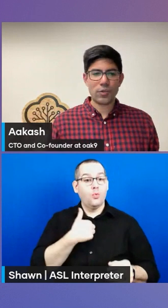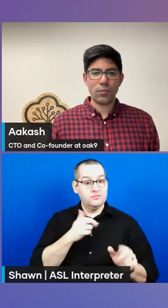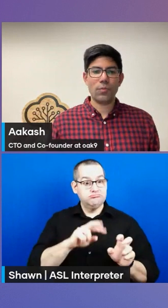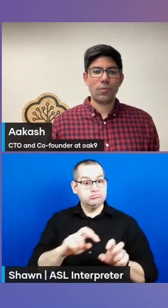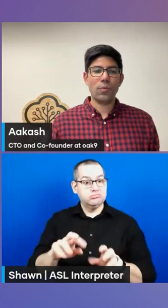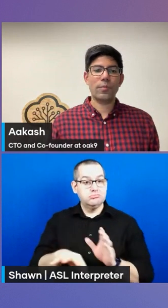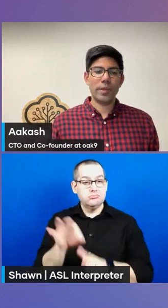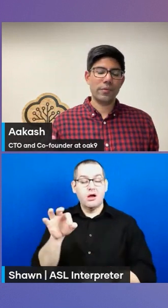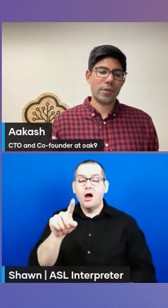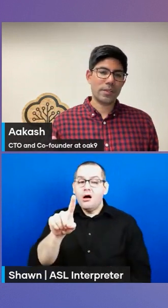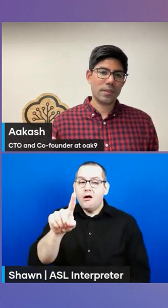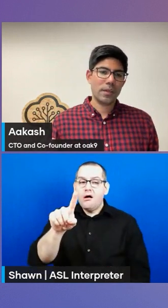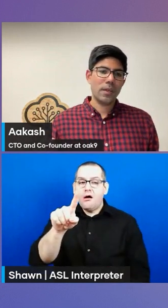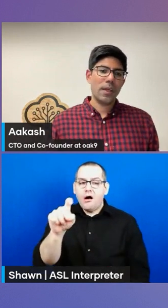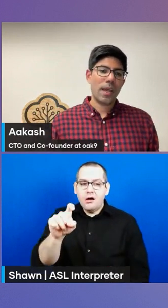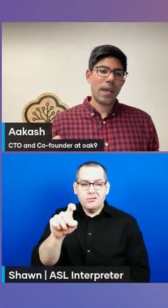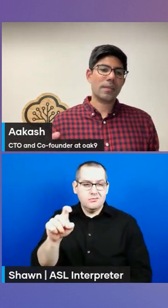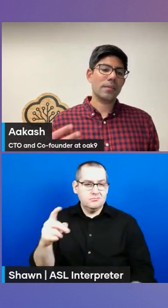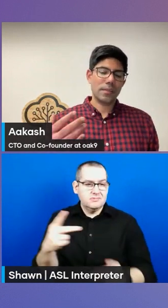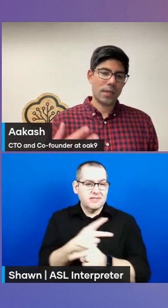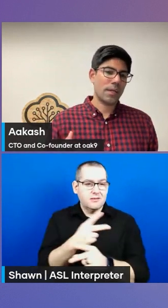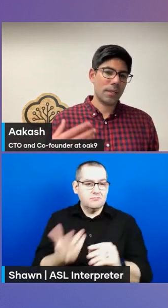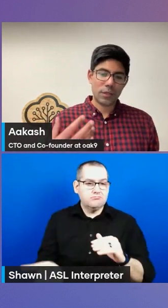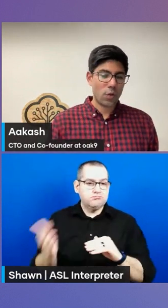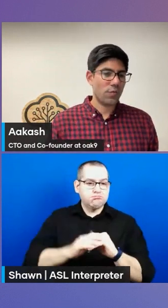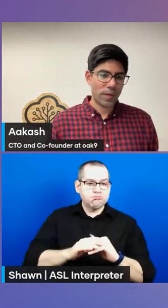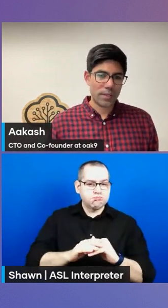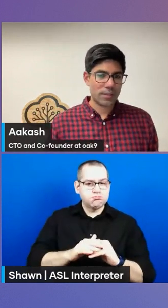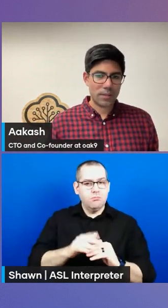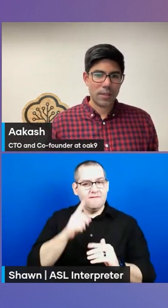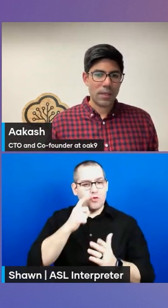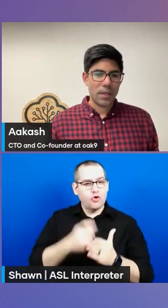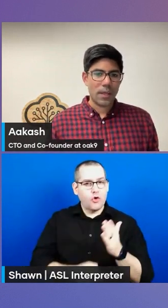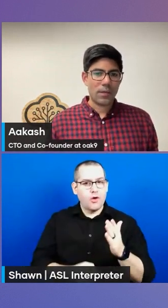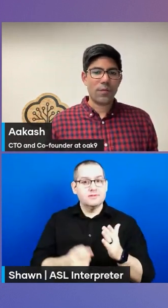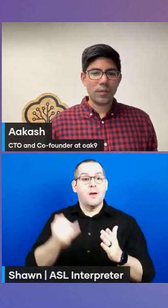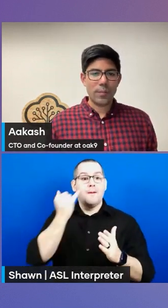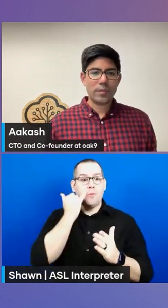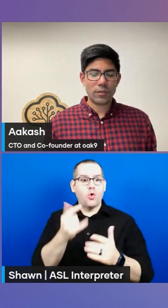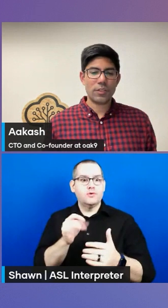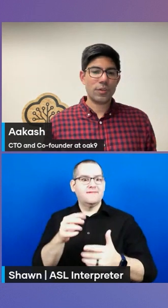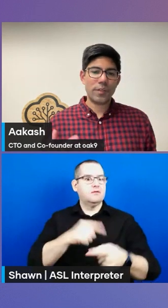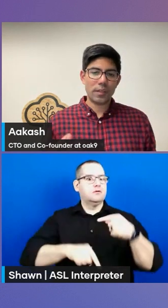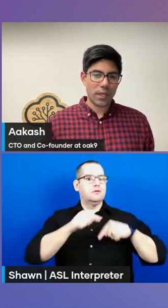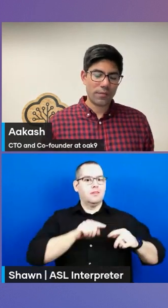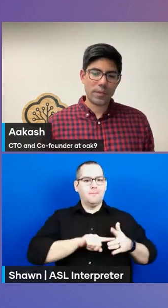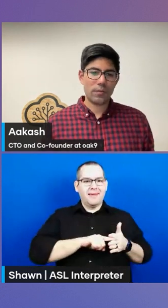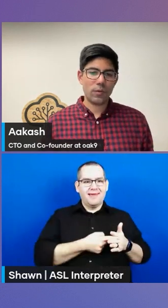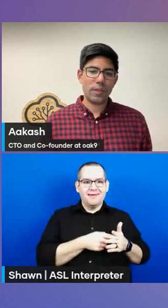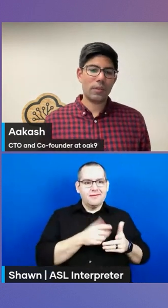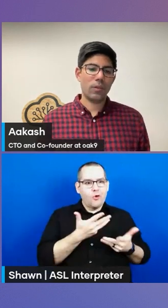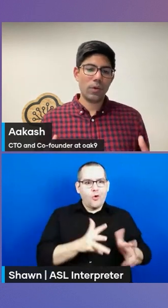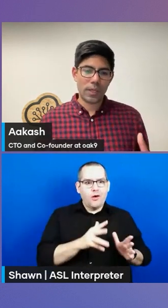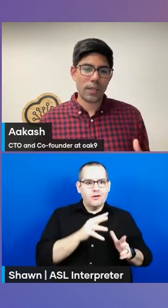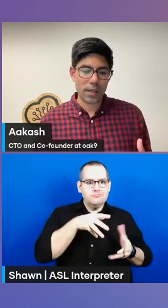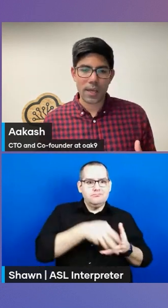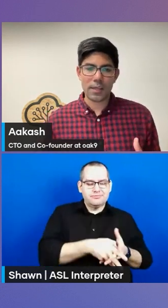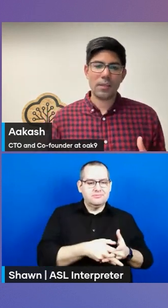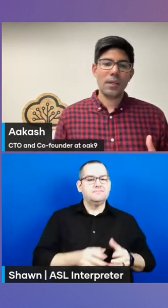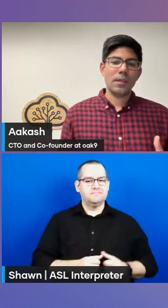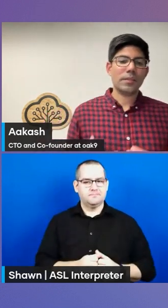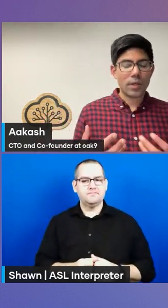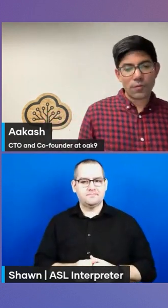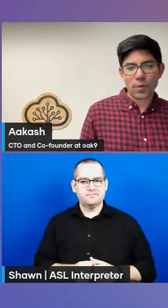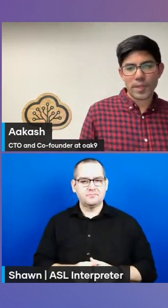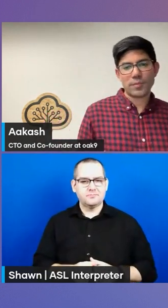that issue would have been addressed at the design and code phase. And fundamentally shifting left and really looking